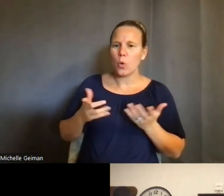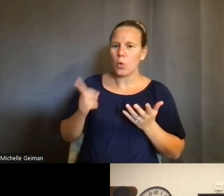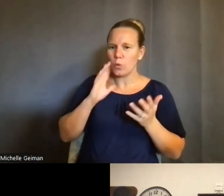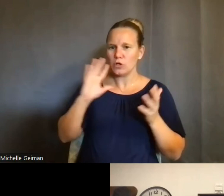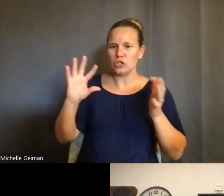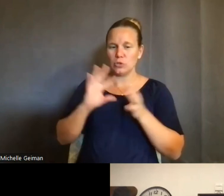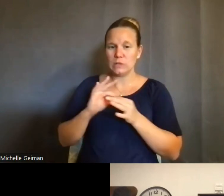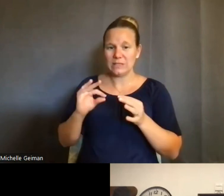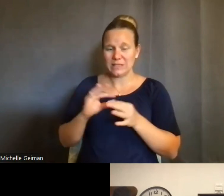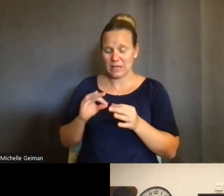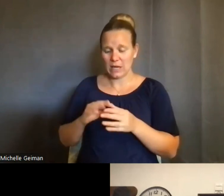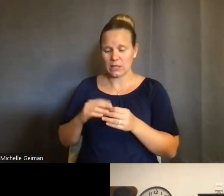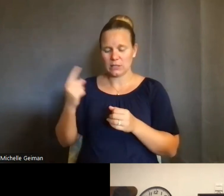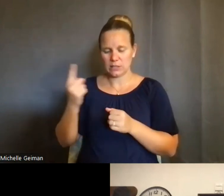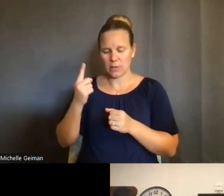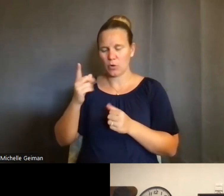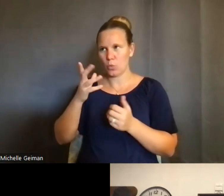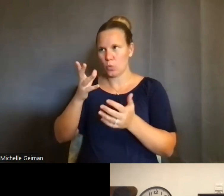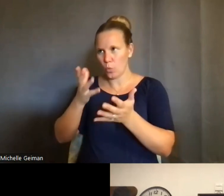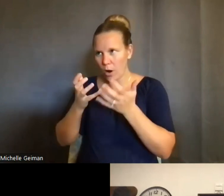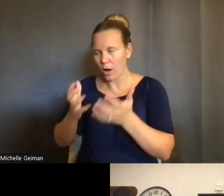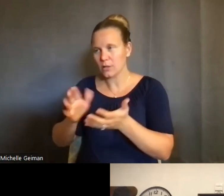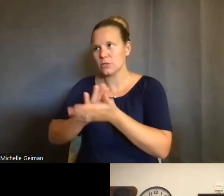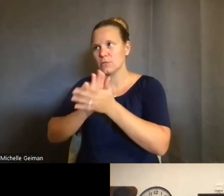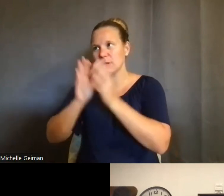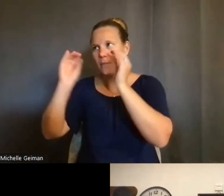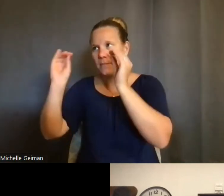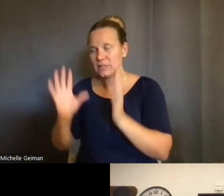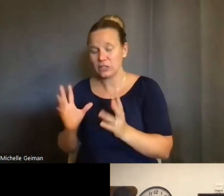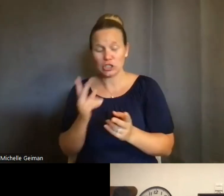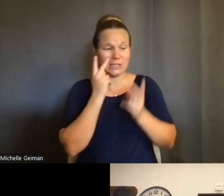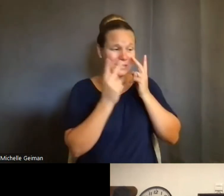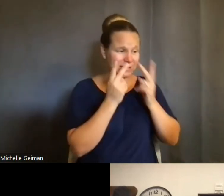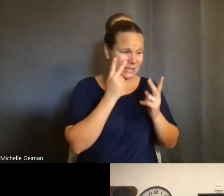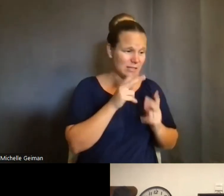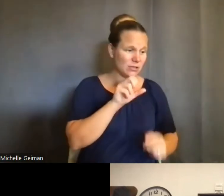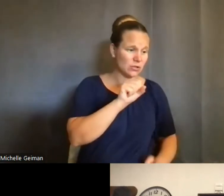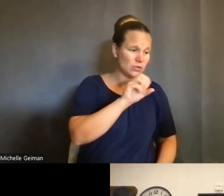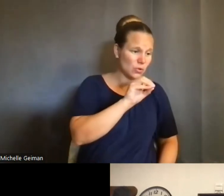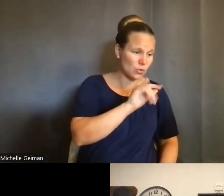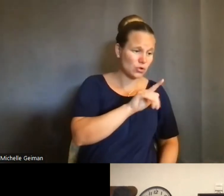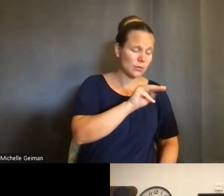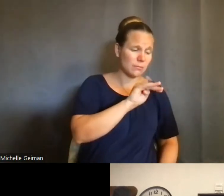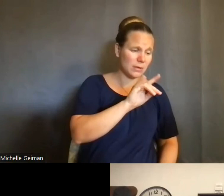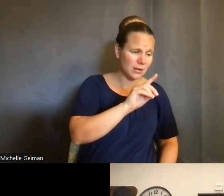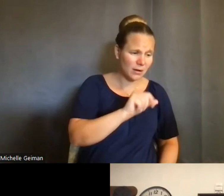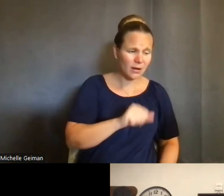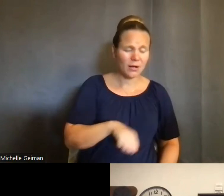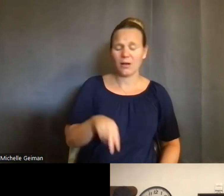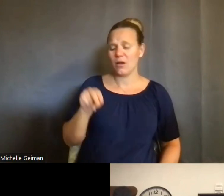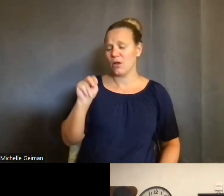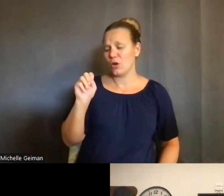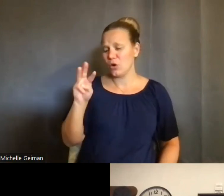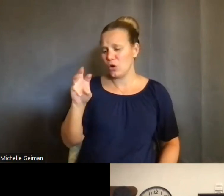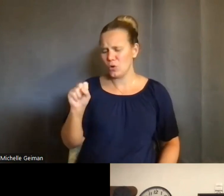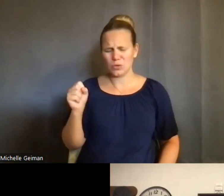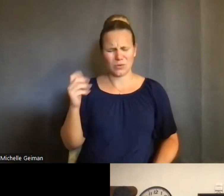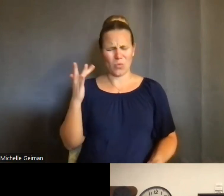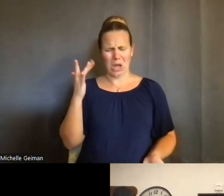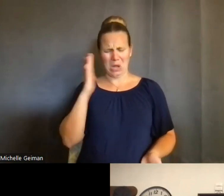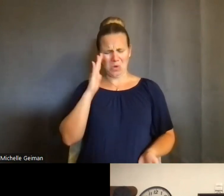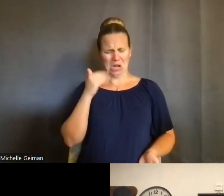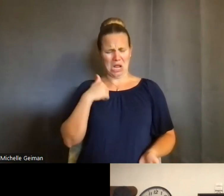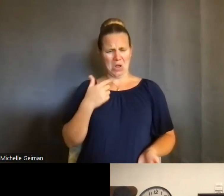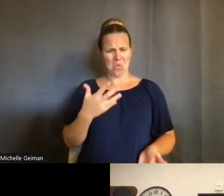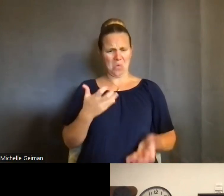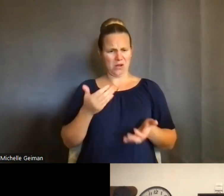an aspiring educator seeing this in the news, seeing it on social media, feeling like, why would I ever want to go into that occupation? It